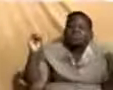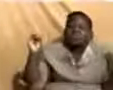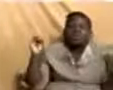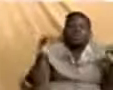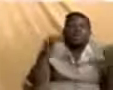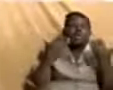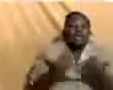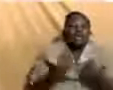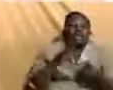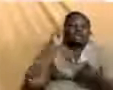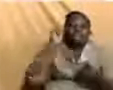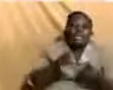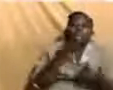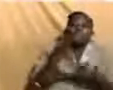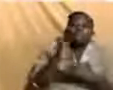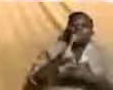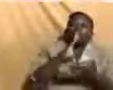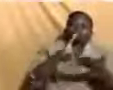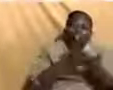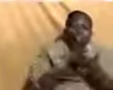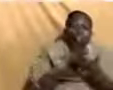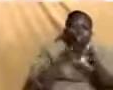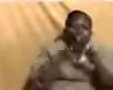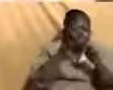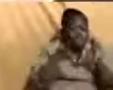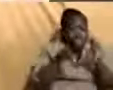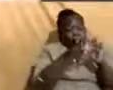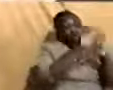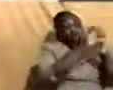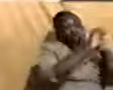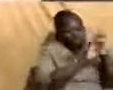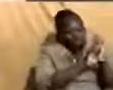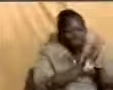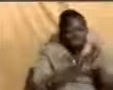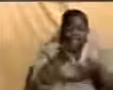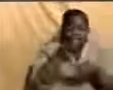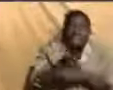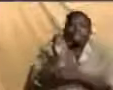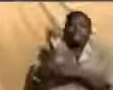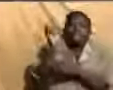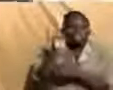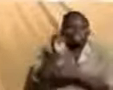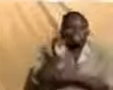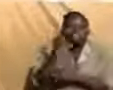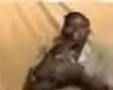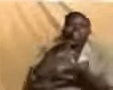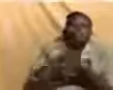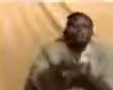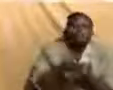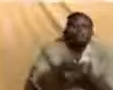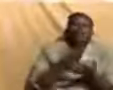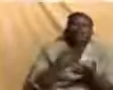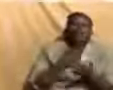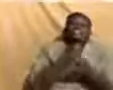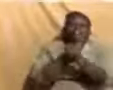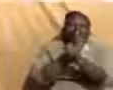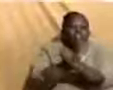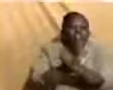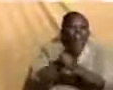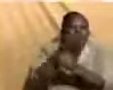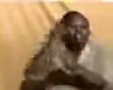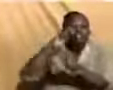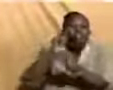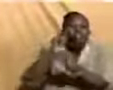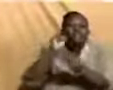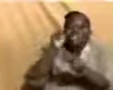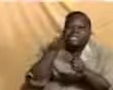So let us be faithful to this constitution of ours. The president's team, they want to be granted immunity for